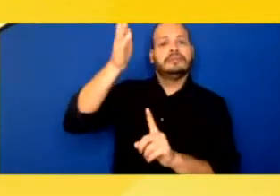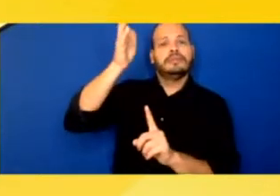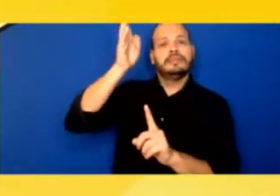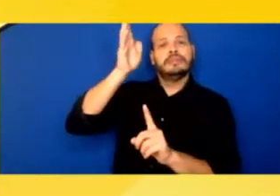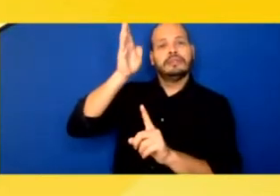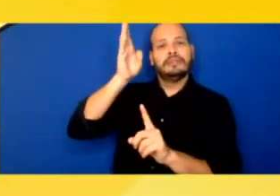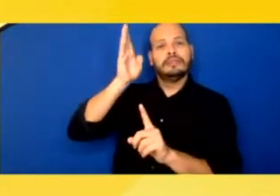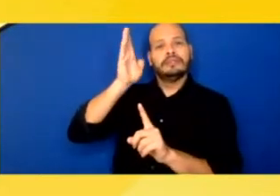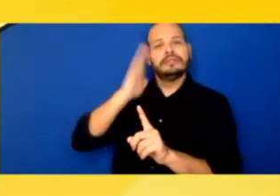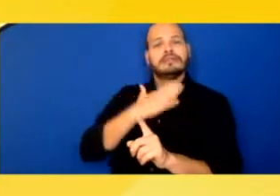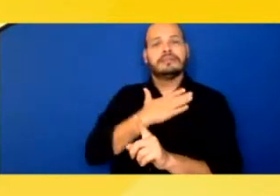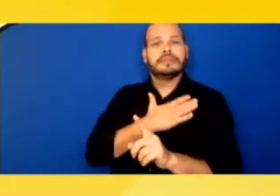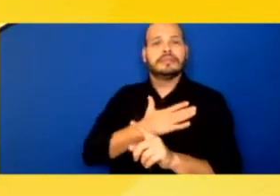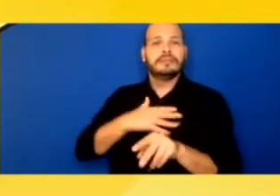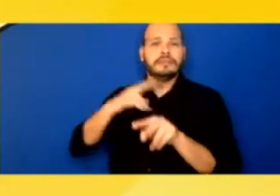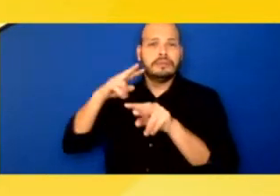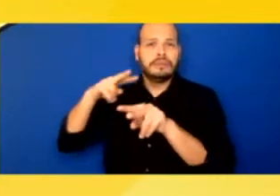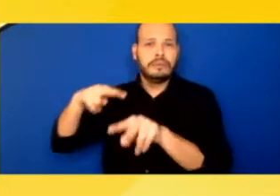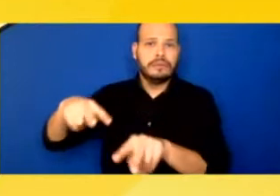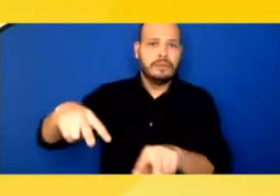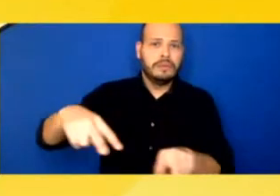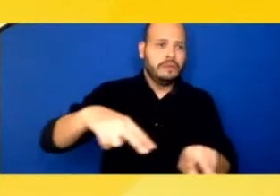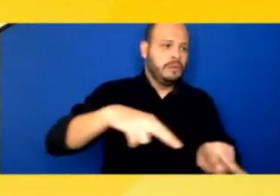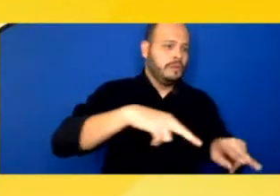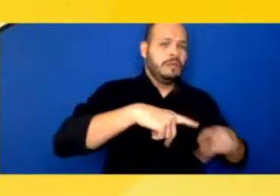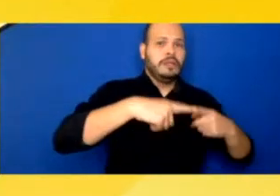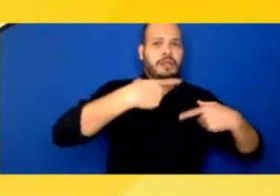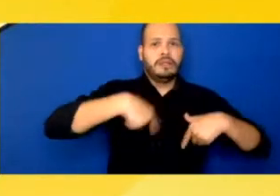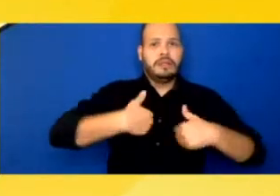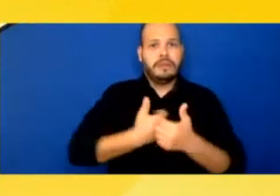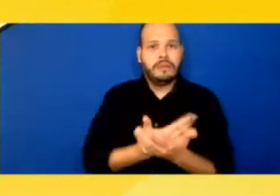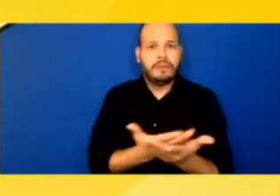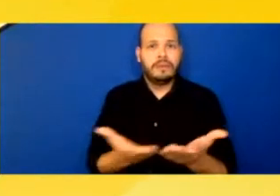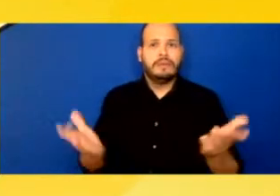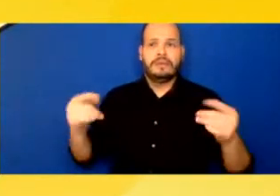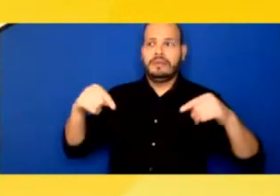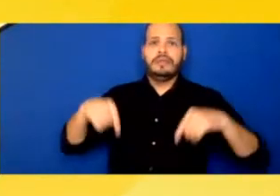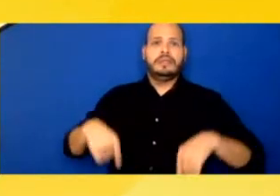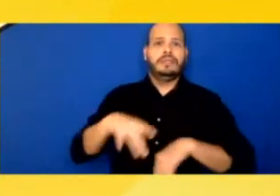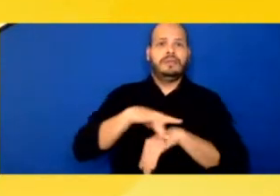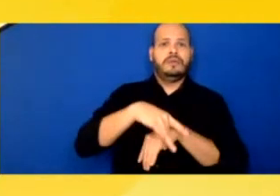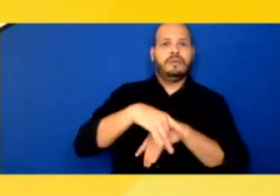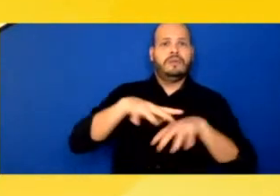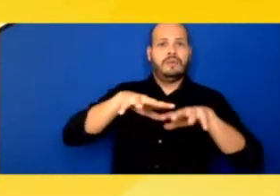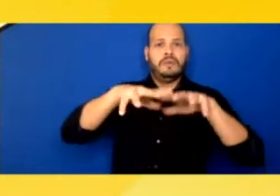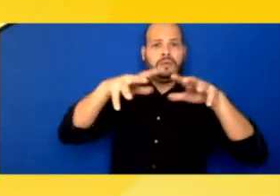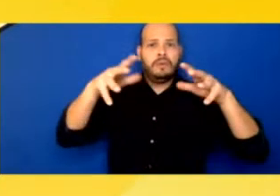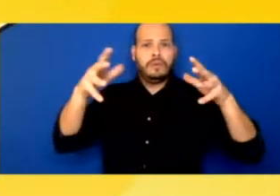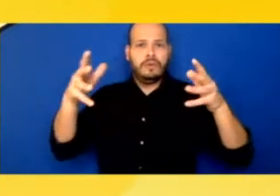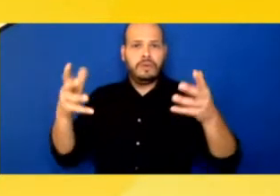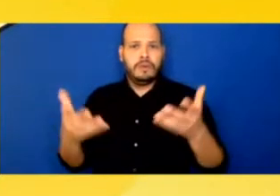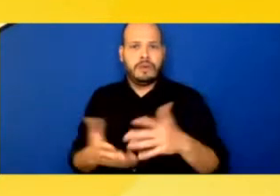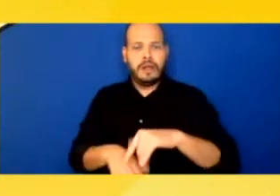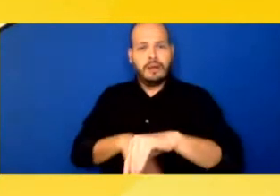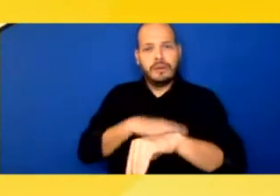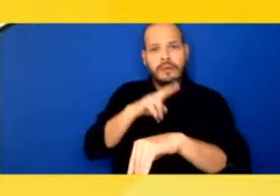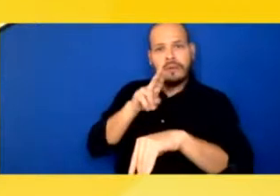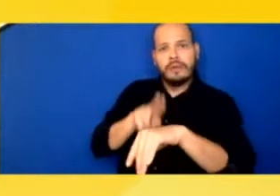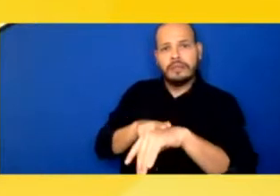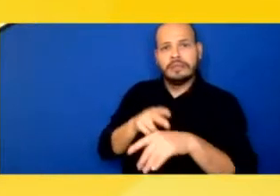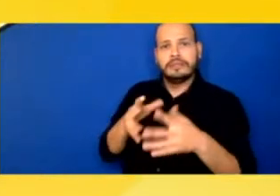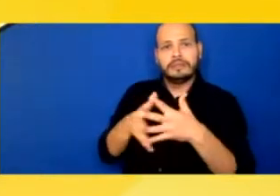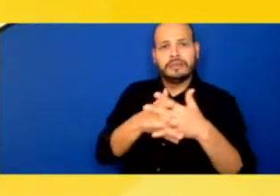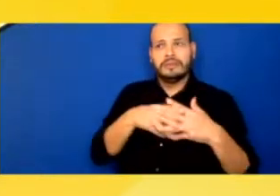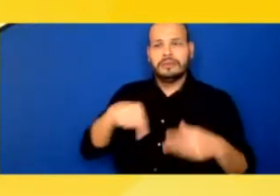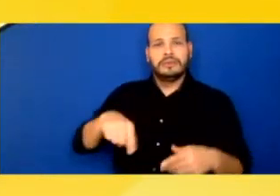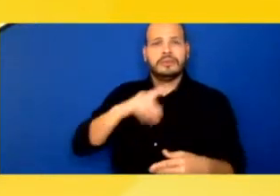as the soul of our nation, have gathered on this call. We are clear that the stakes are high in this upcoming election. We need a